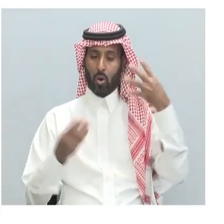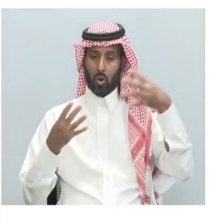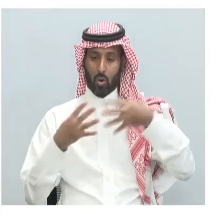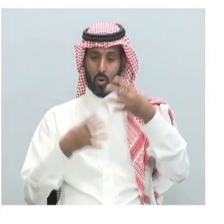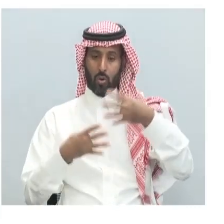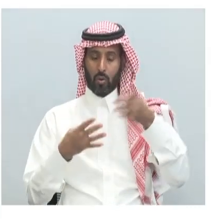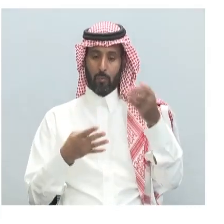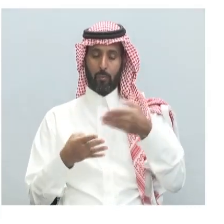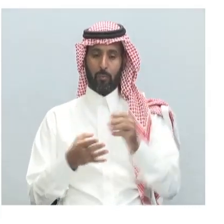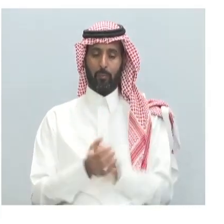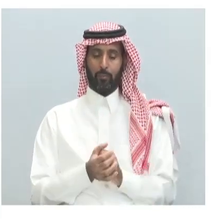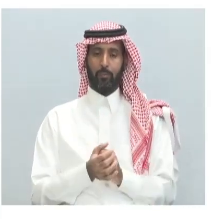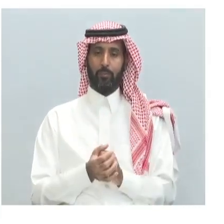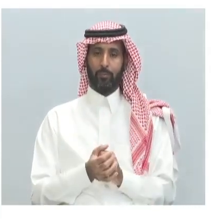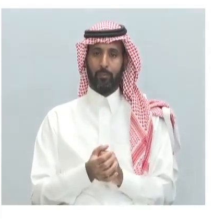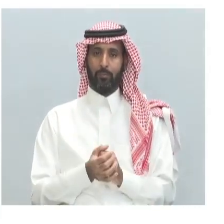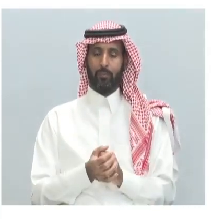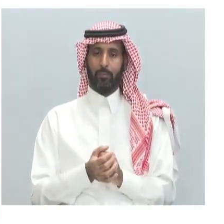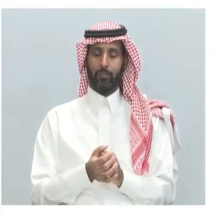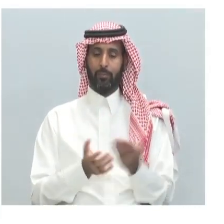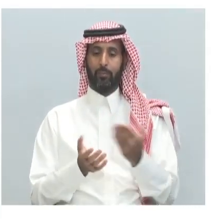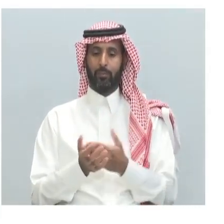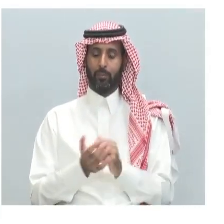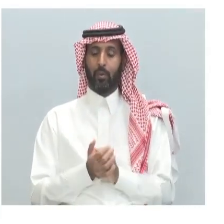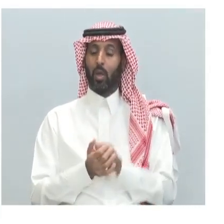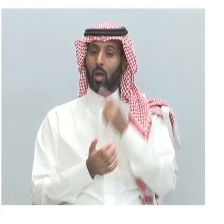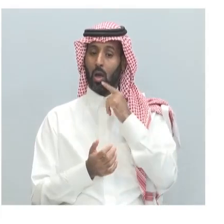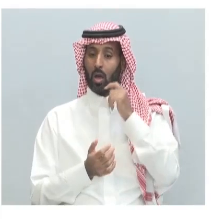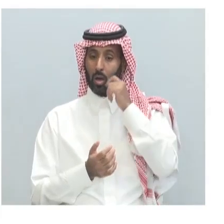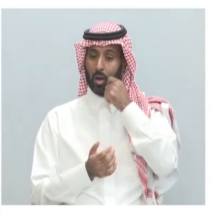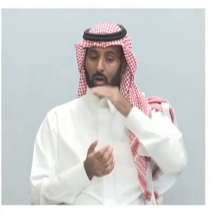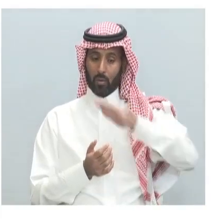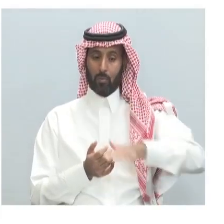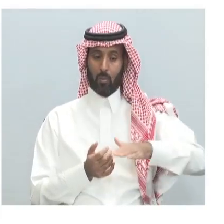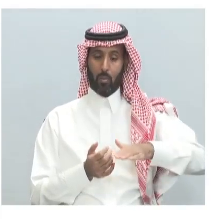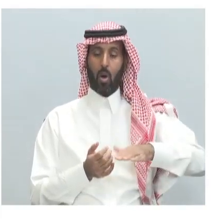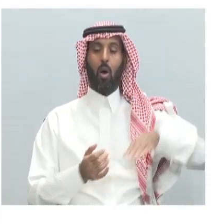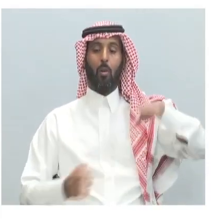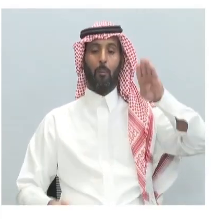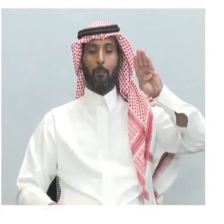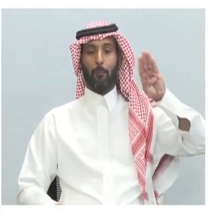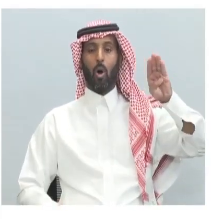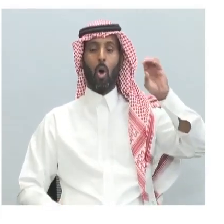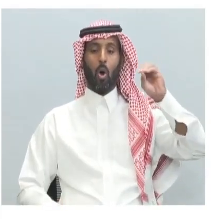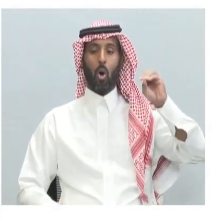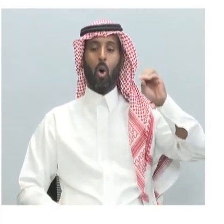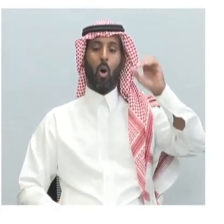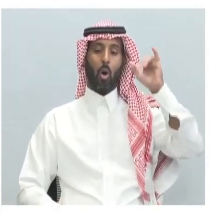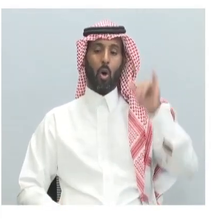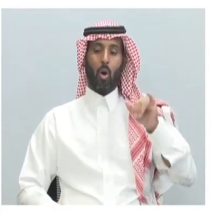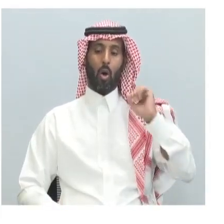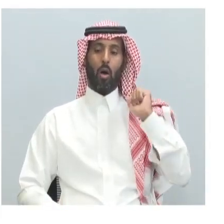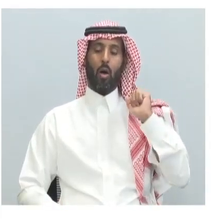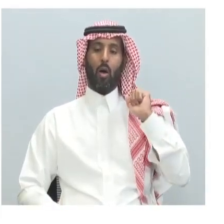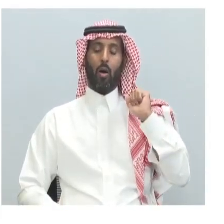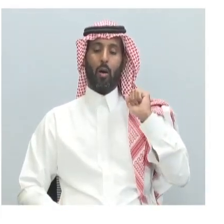coin to this picture. Excellent. After that, we have a boy. Where's boy? Is it this or that? We have